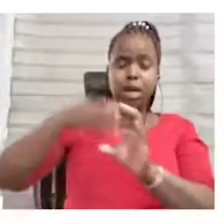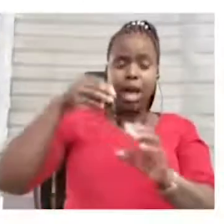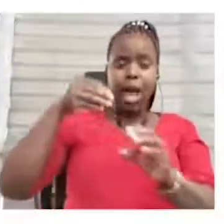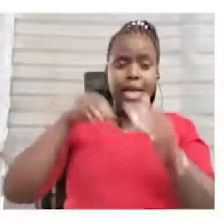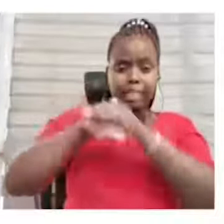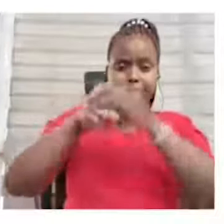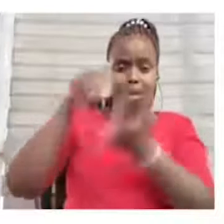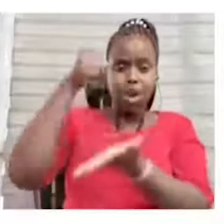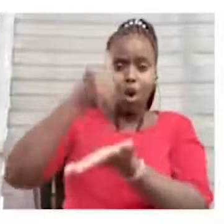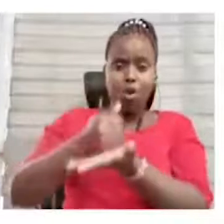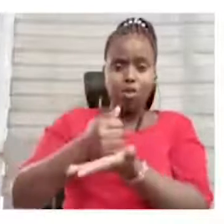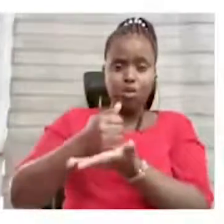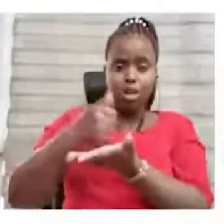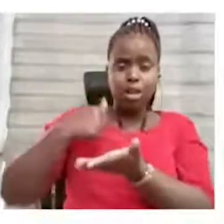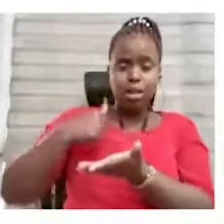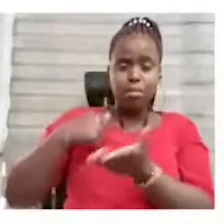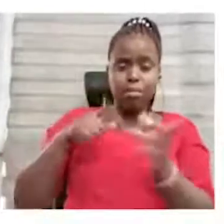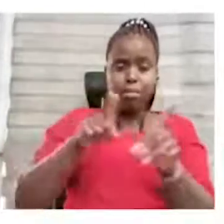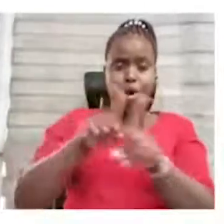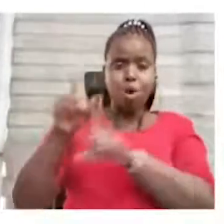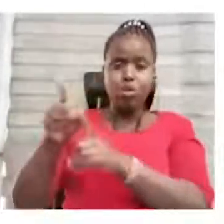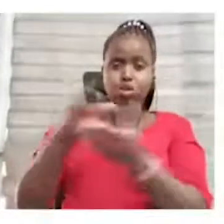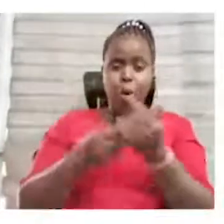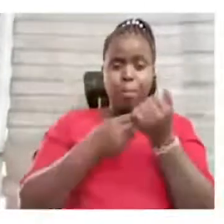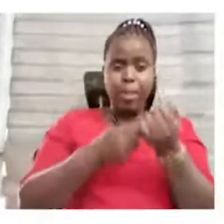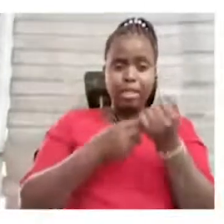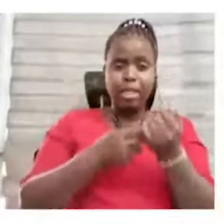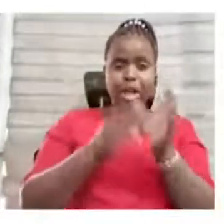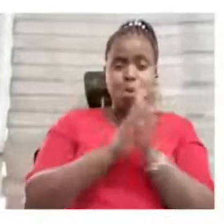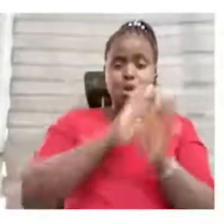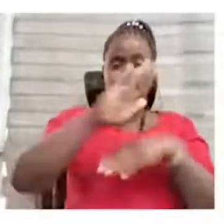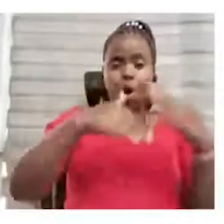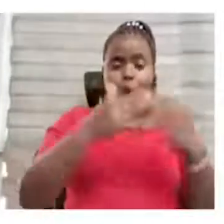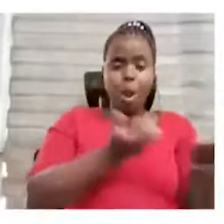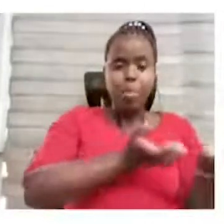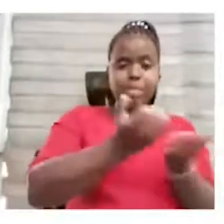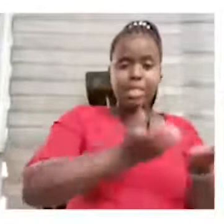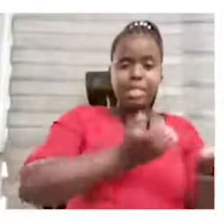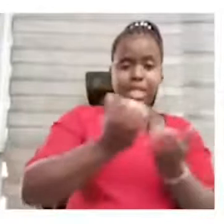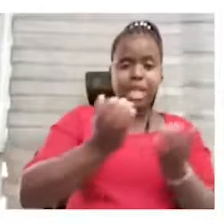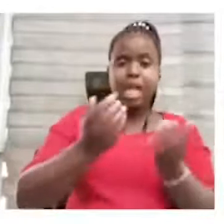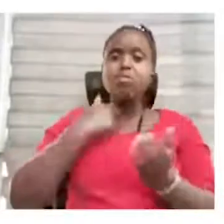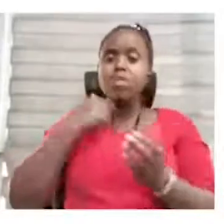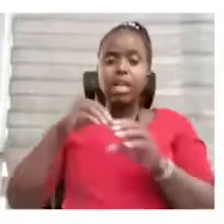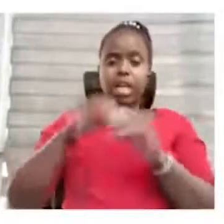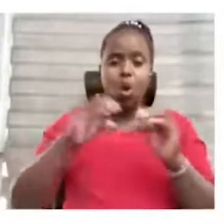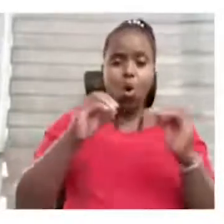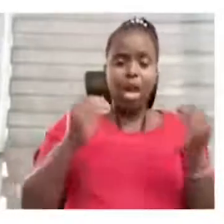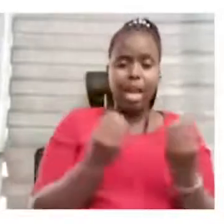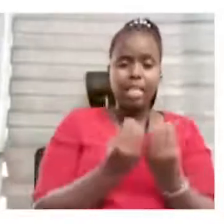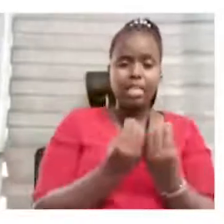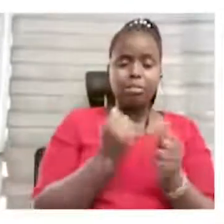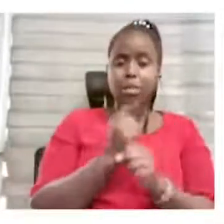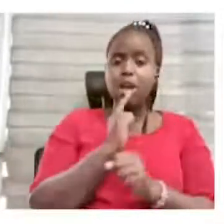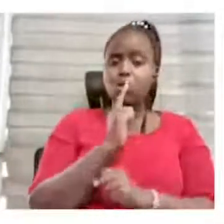and I need to partner closely with all the business units within our organization to make sure that we